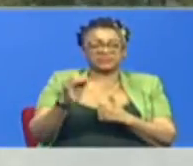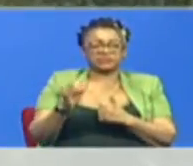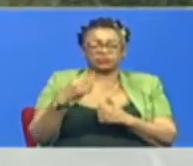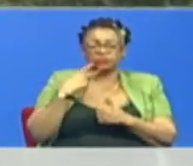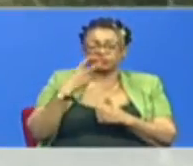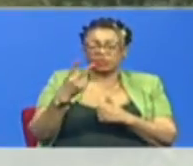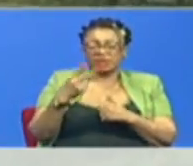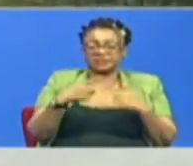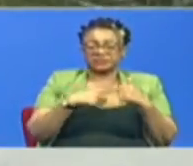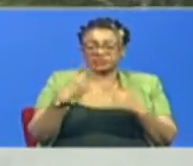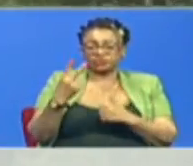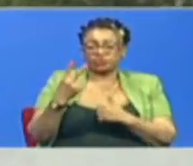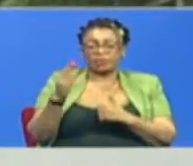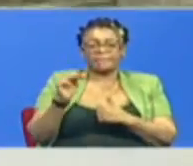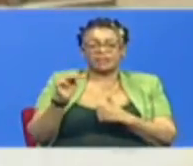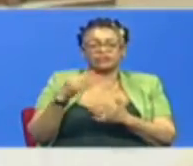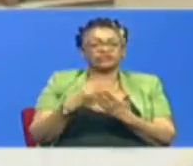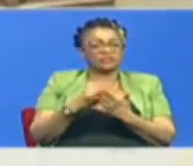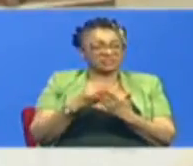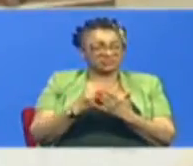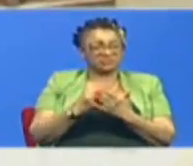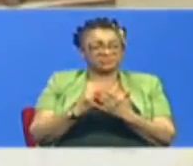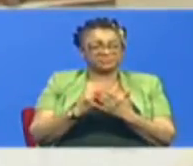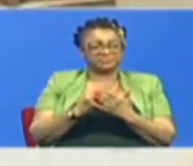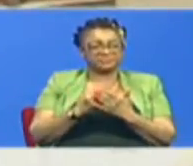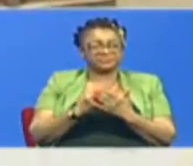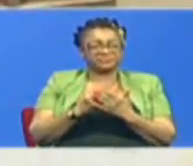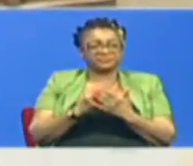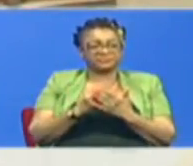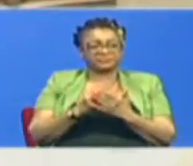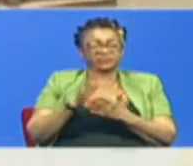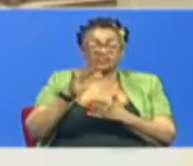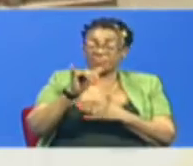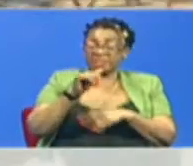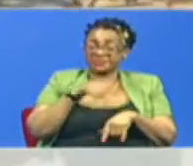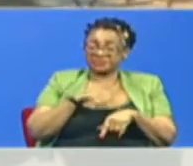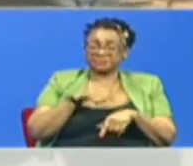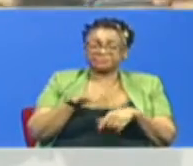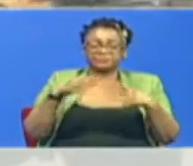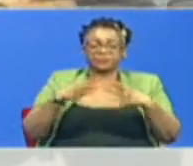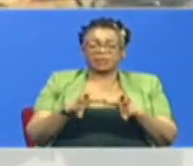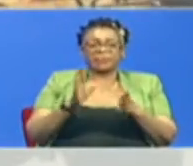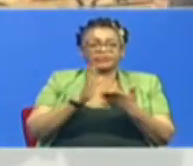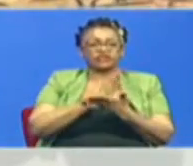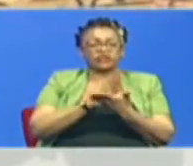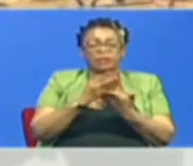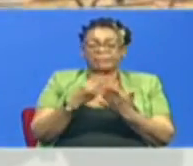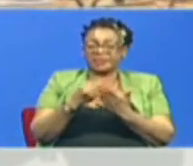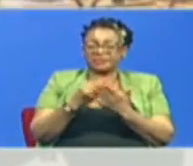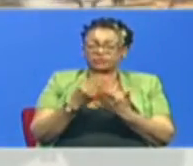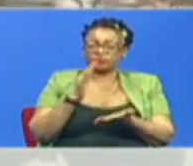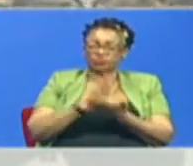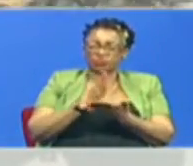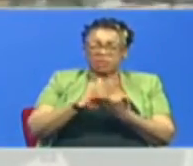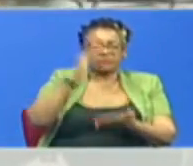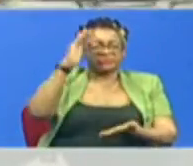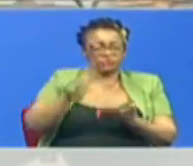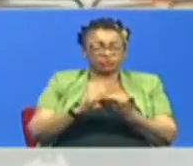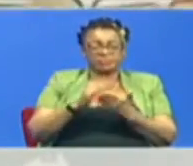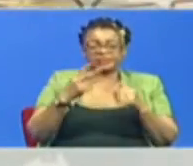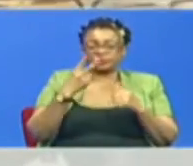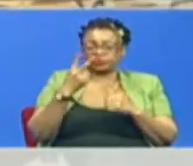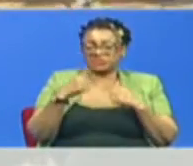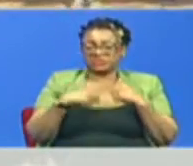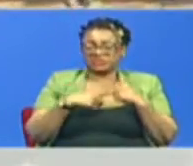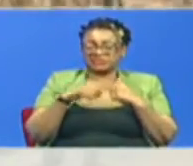262 million shillings. Ever since, the company's share price has fallen by